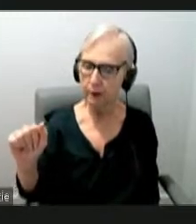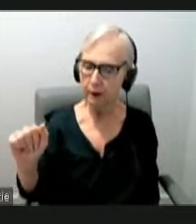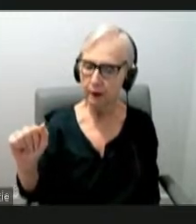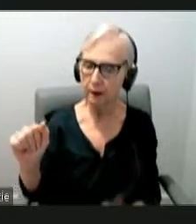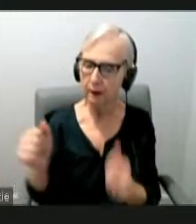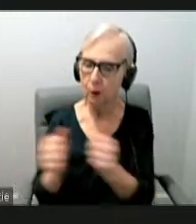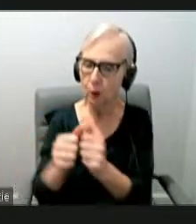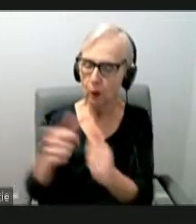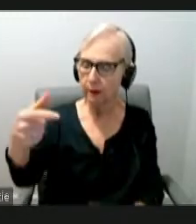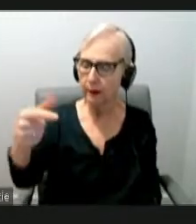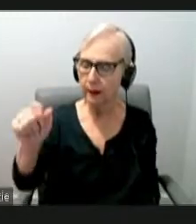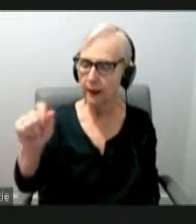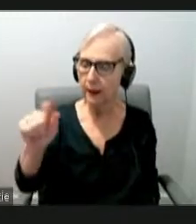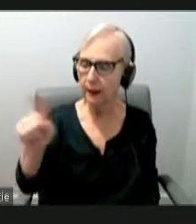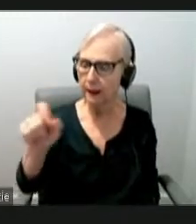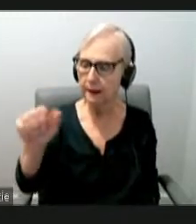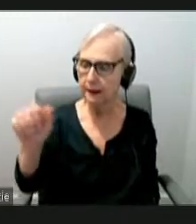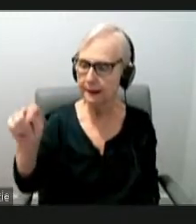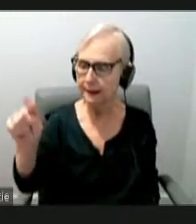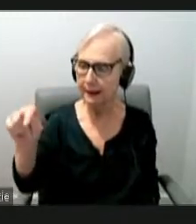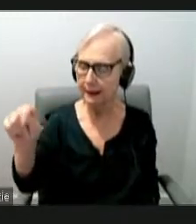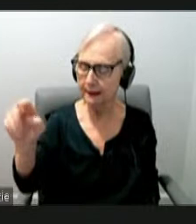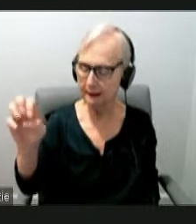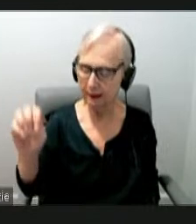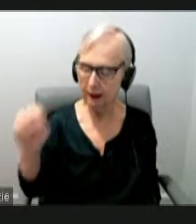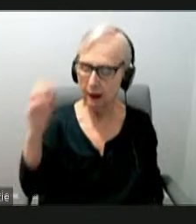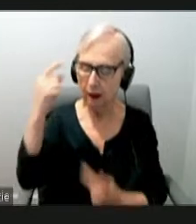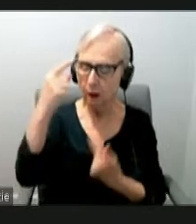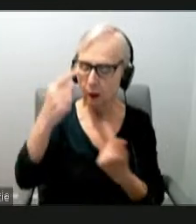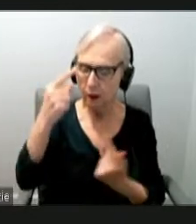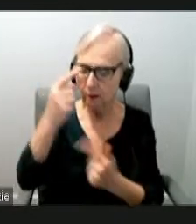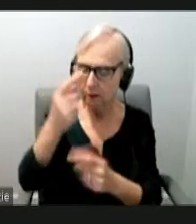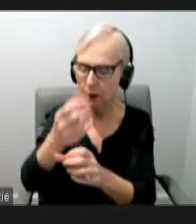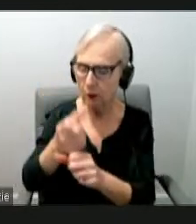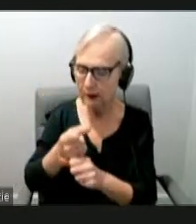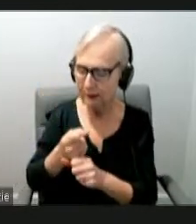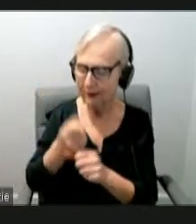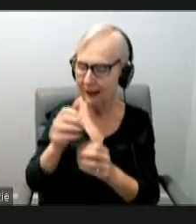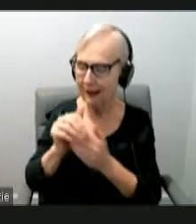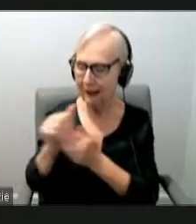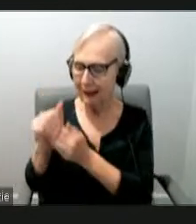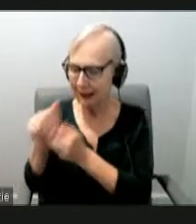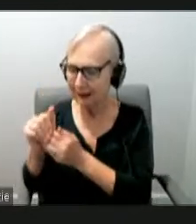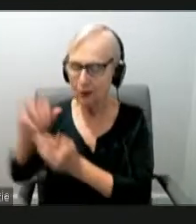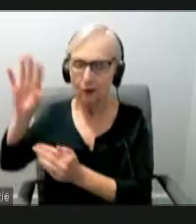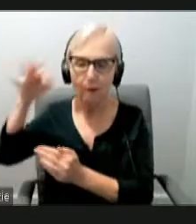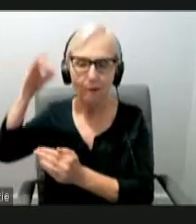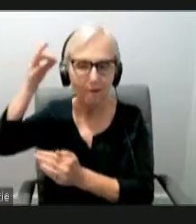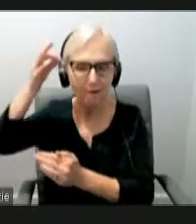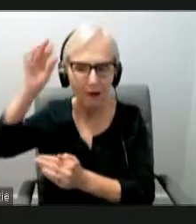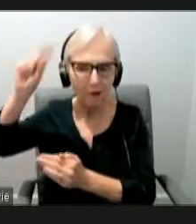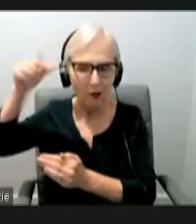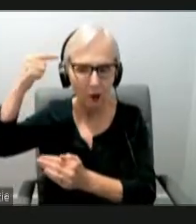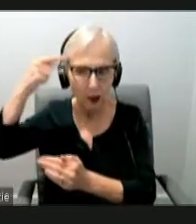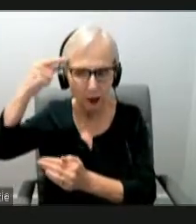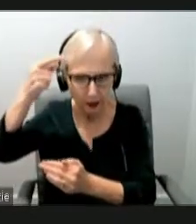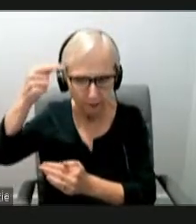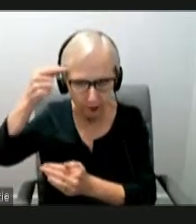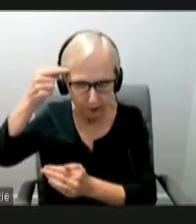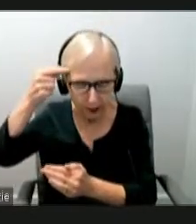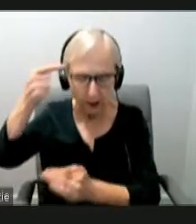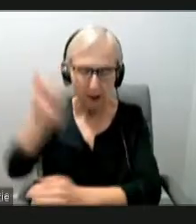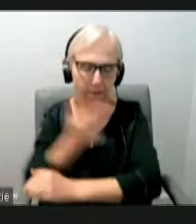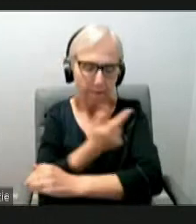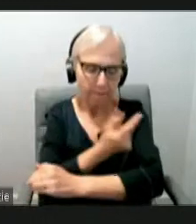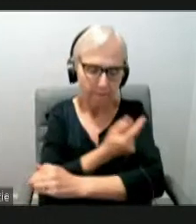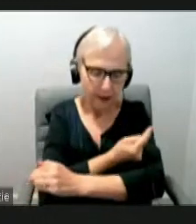with the Gazette. I was wondering if you have received any guidance from the federal government on how the vaccine